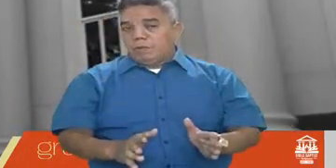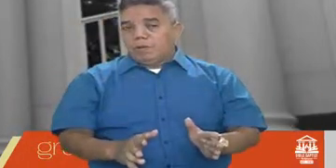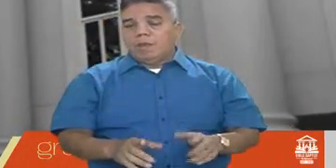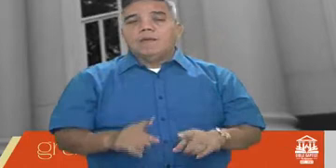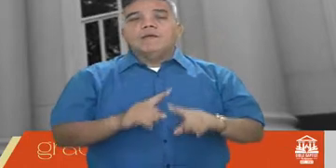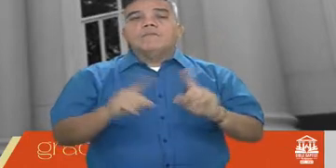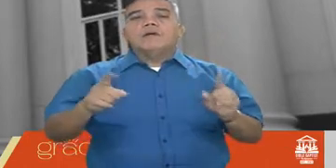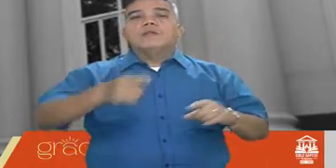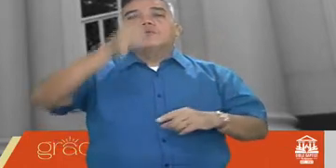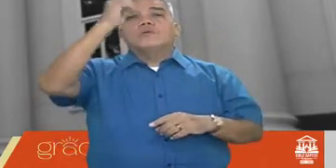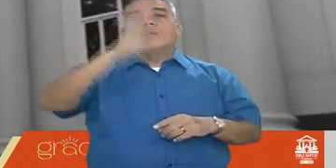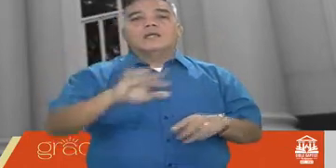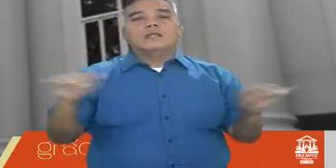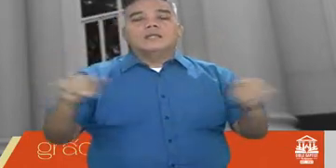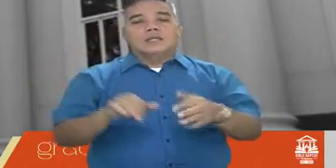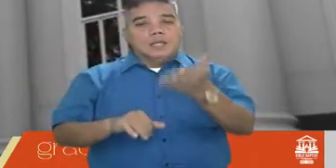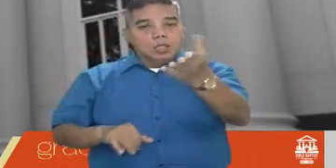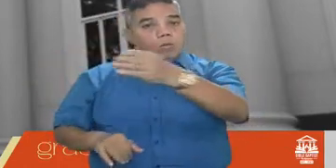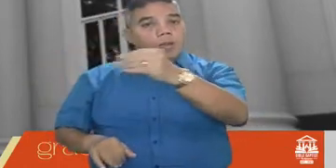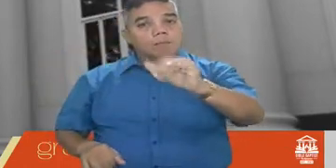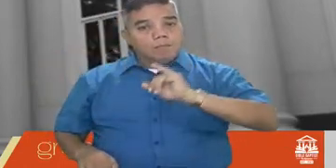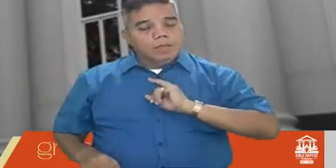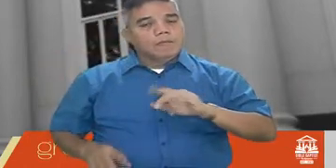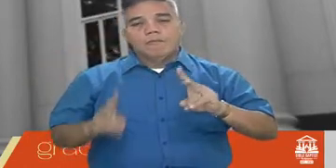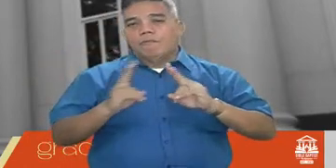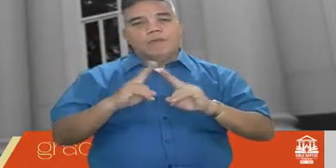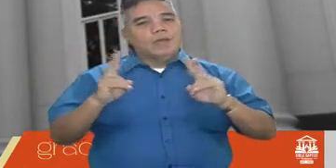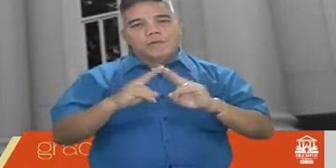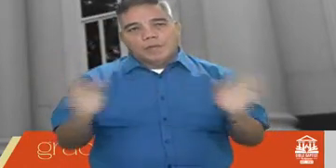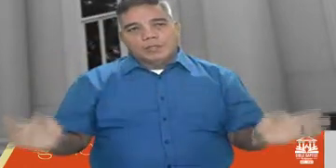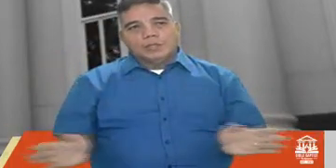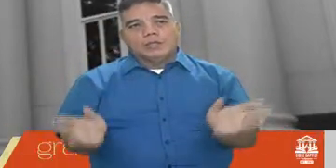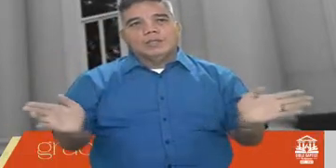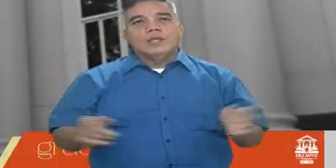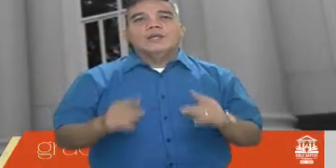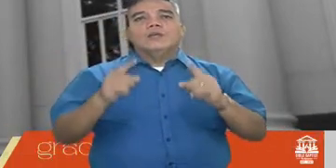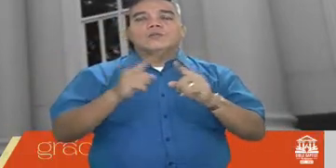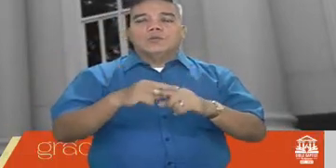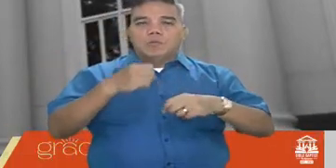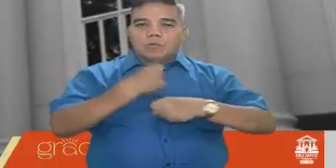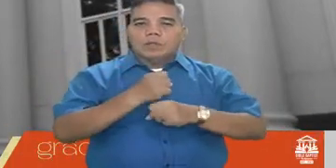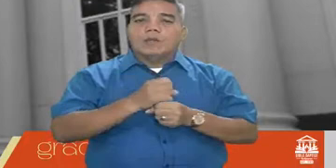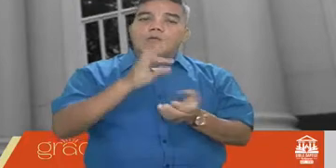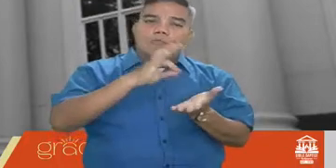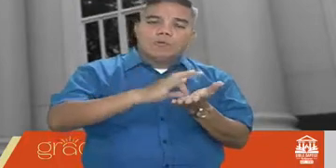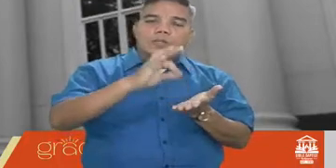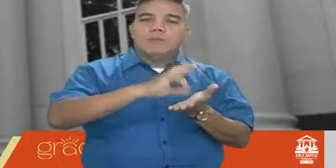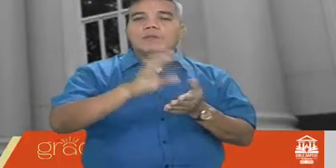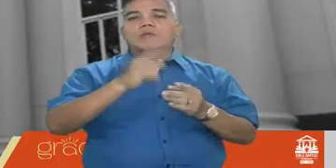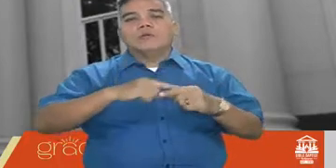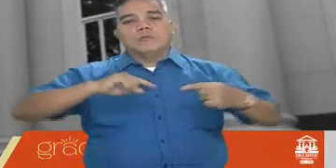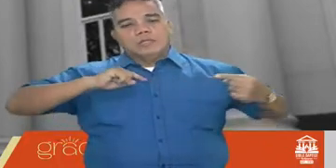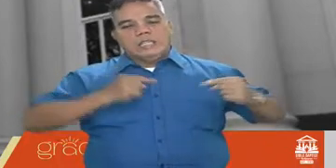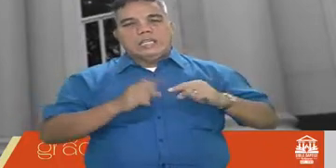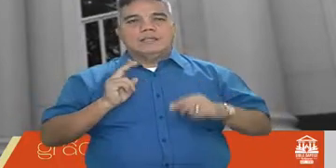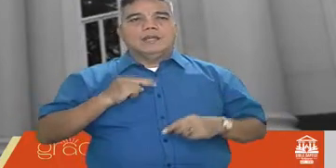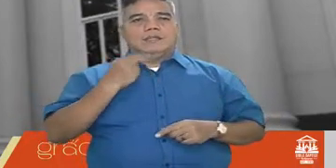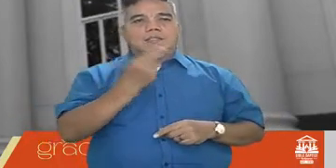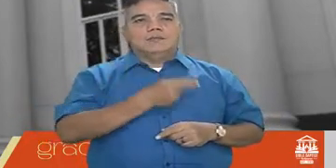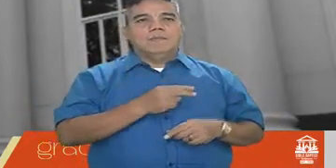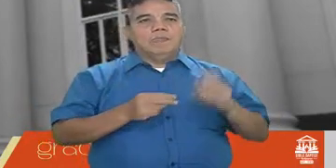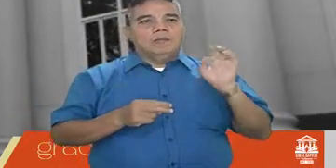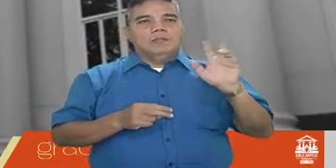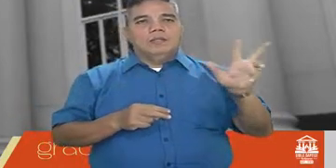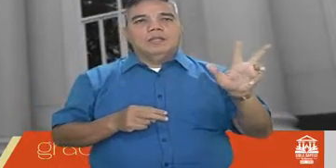but to God's people as well, like you and me. Very challenging to be able to work on forgiving those who have hurt us. Number